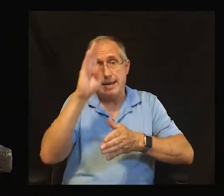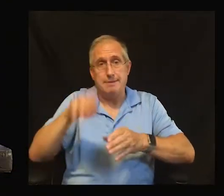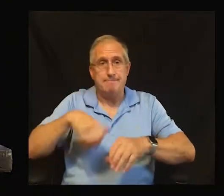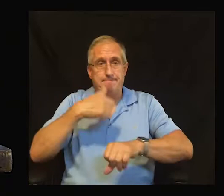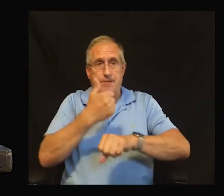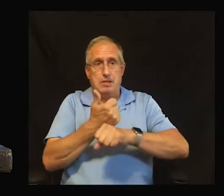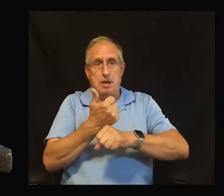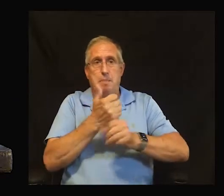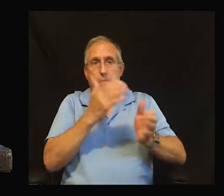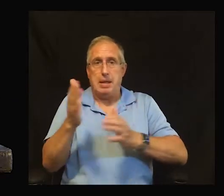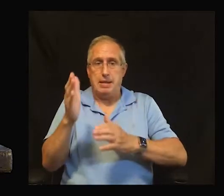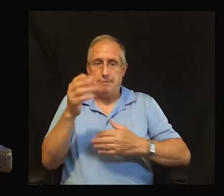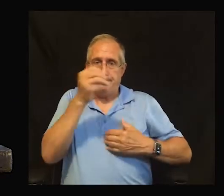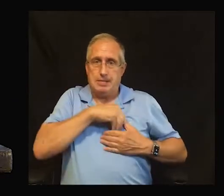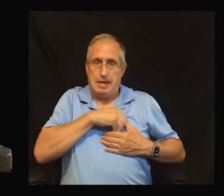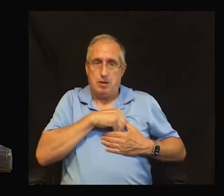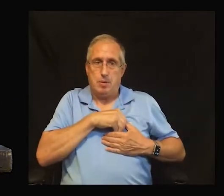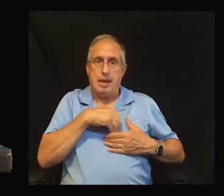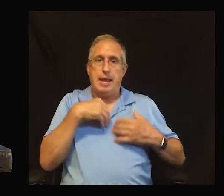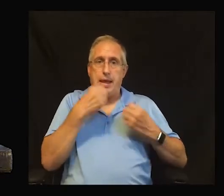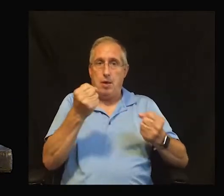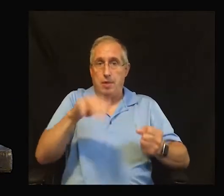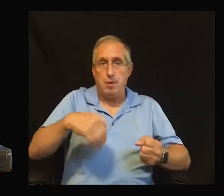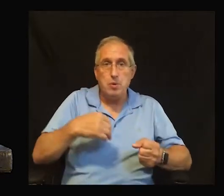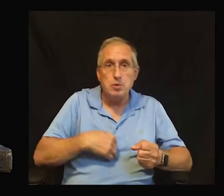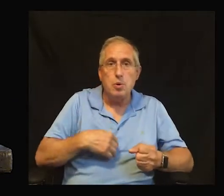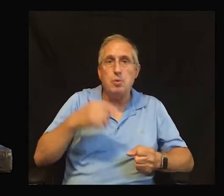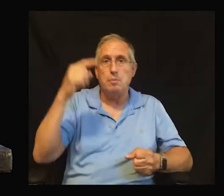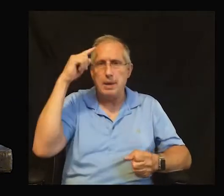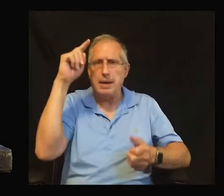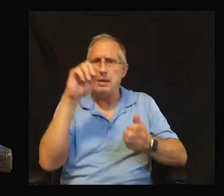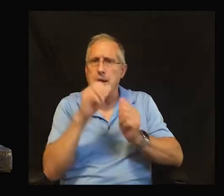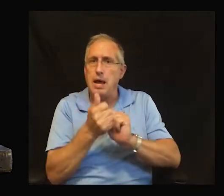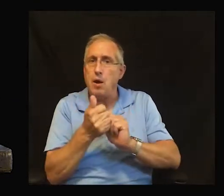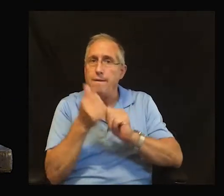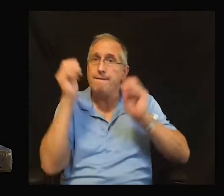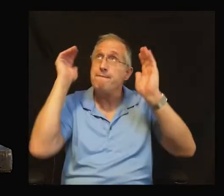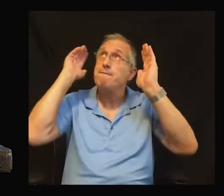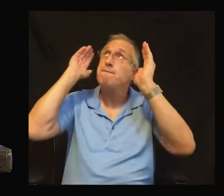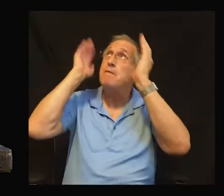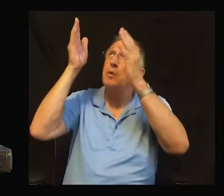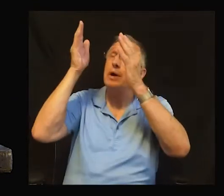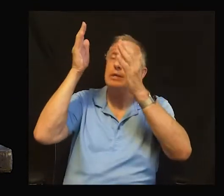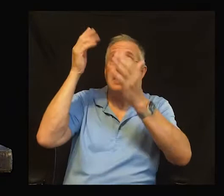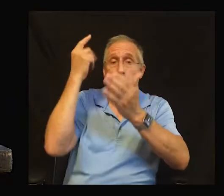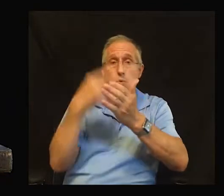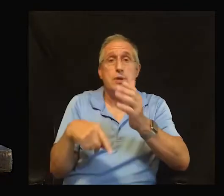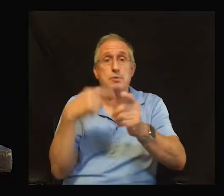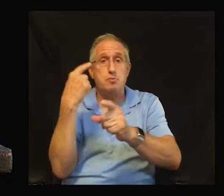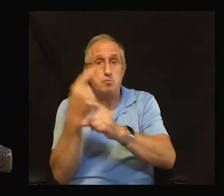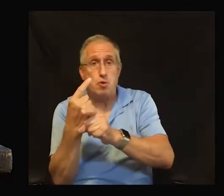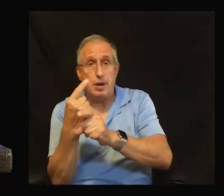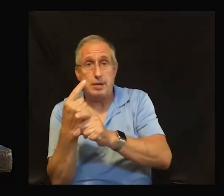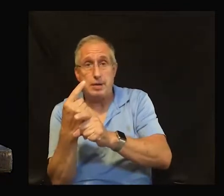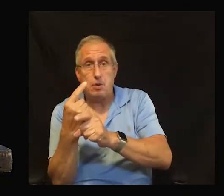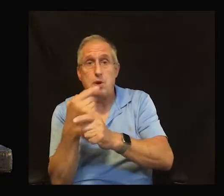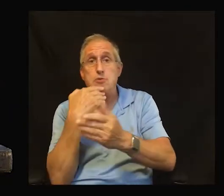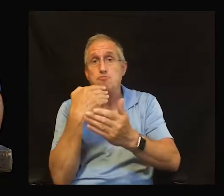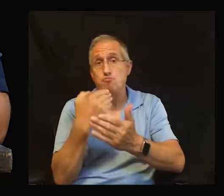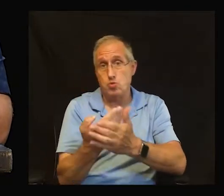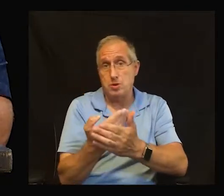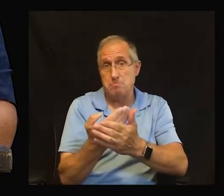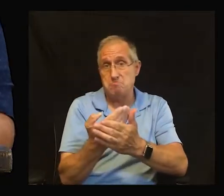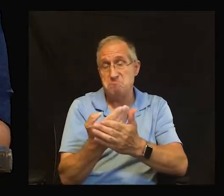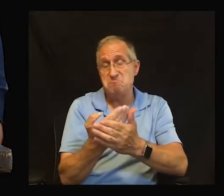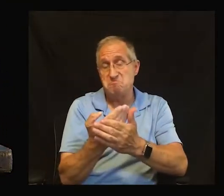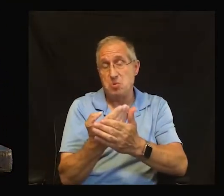to stay healthy in our souls, to stay healthy in our minds, to focus on what is right, what is good, if